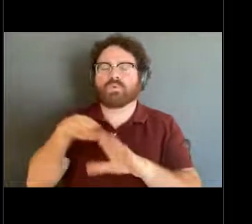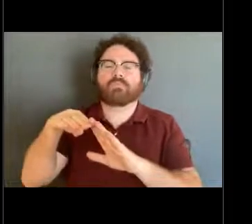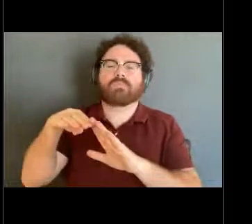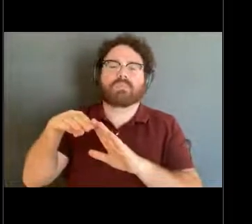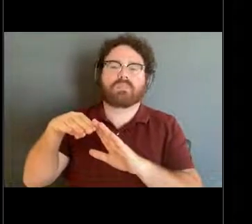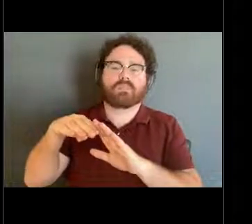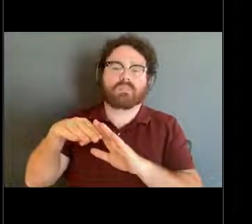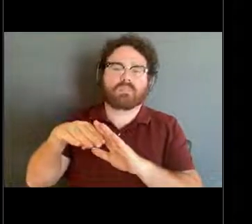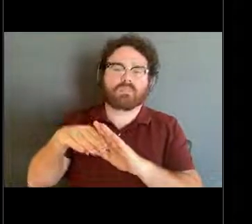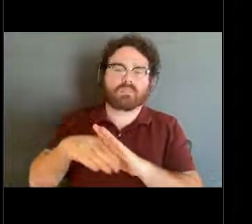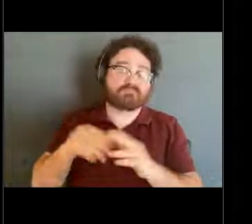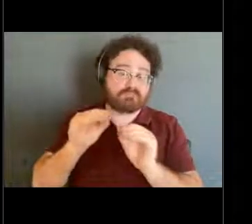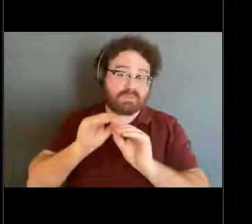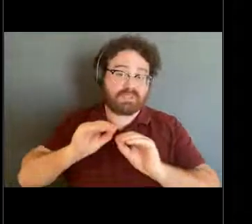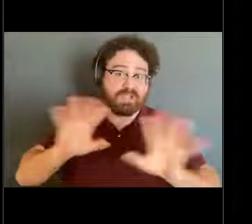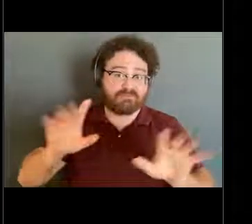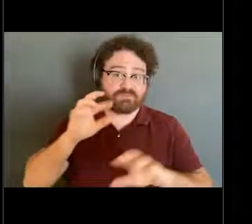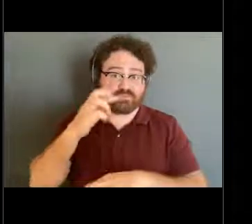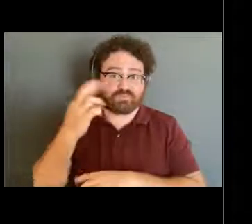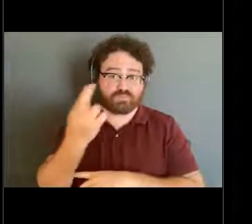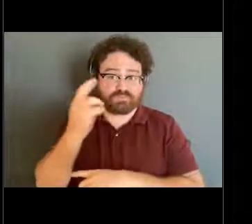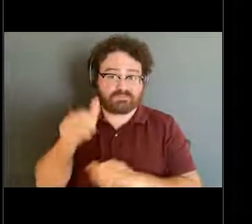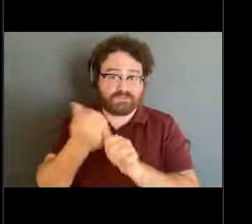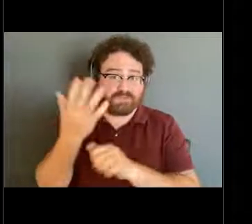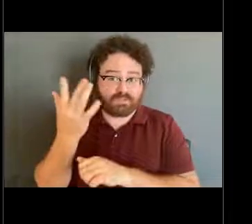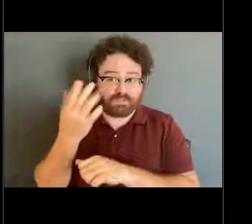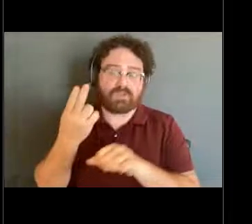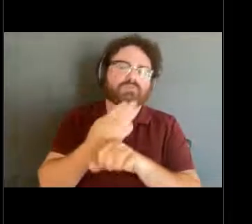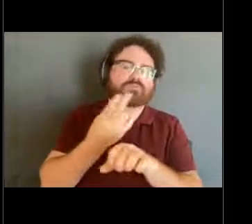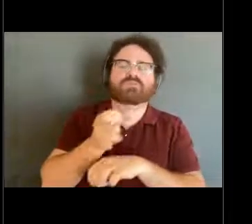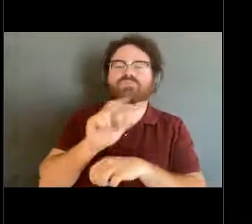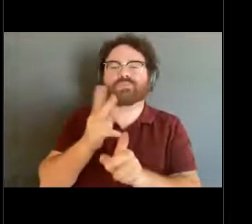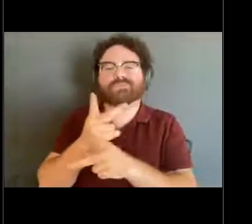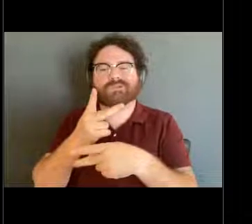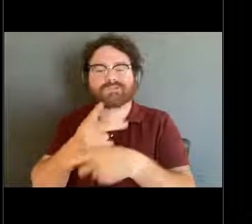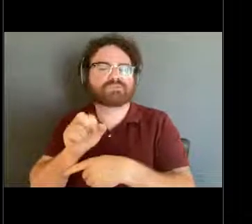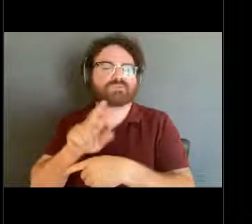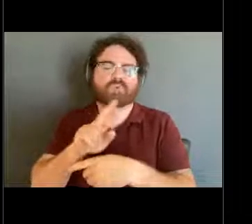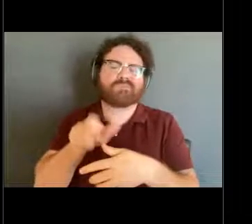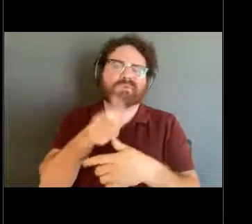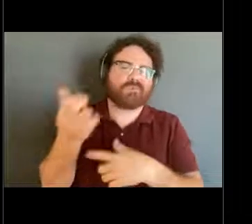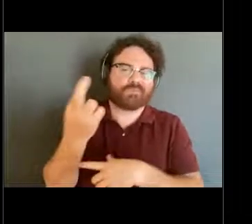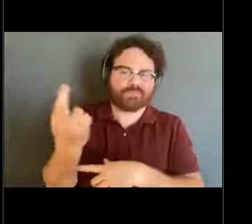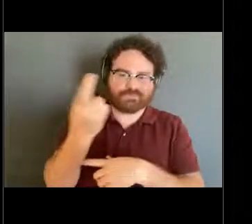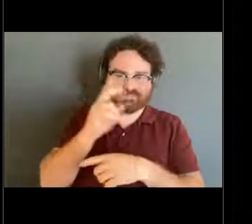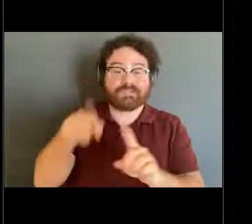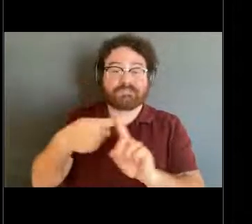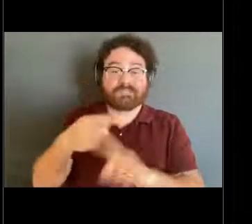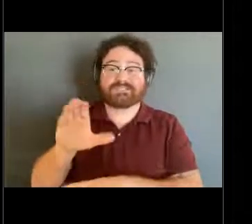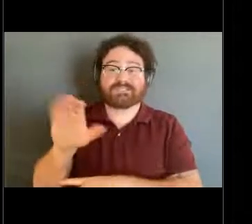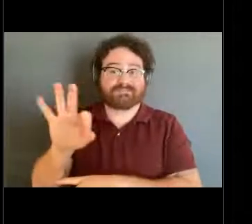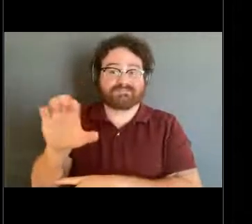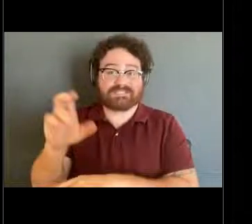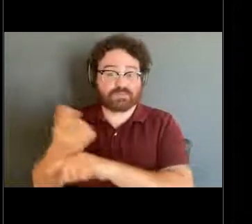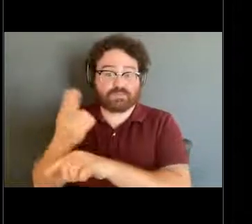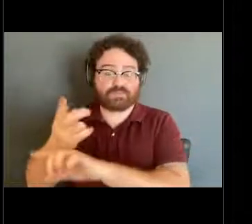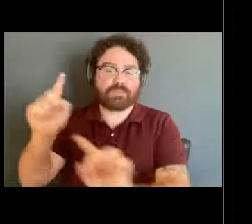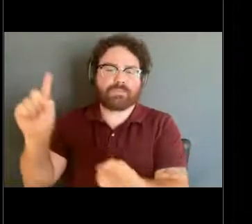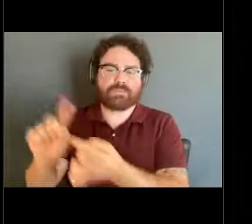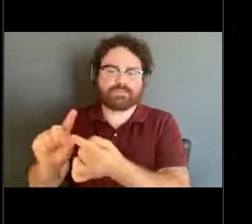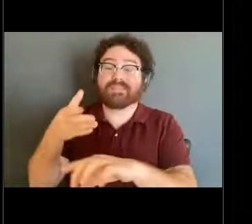was that emissions, maybe use, maybe production of this chemical was back on the rise, even after the phase out of production. I